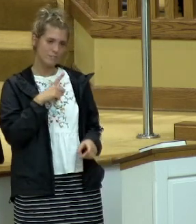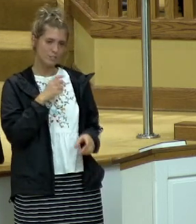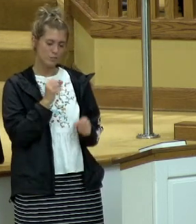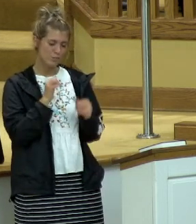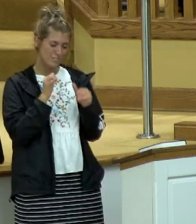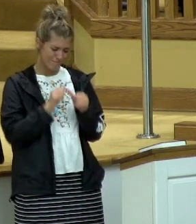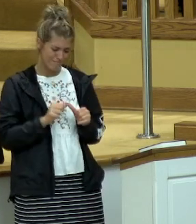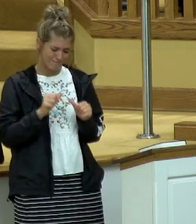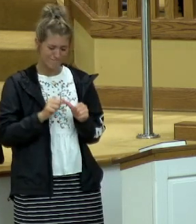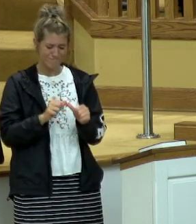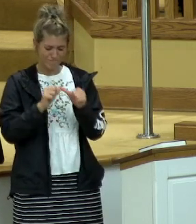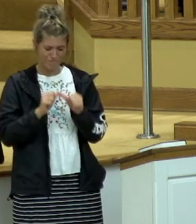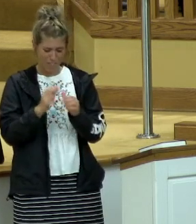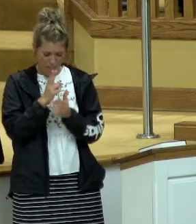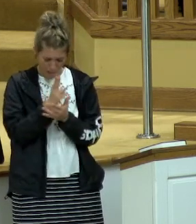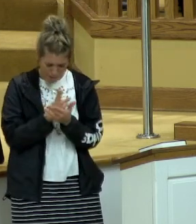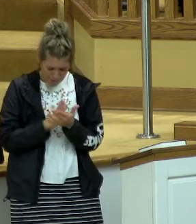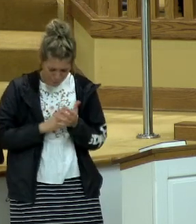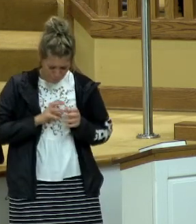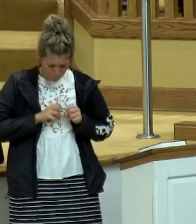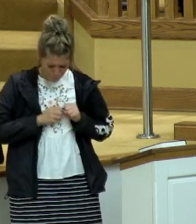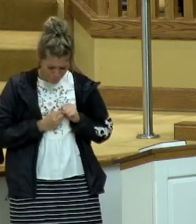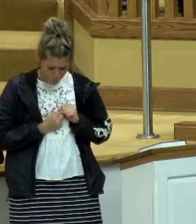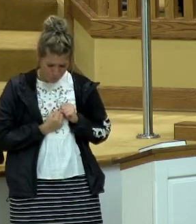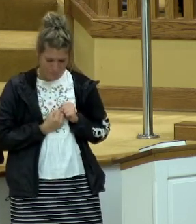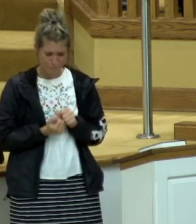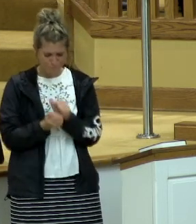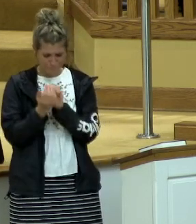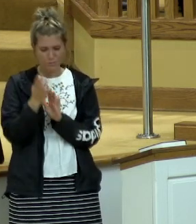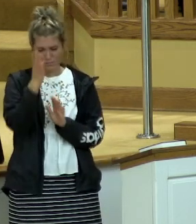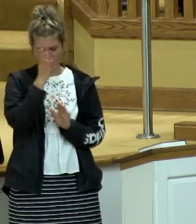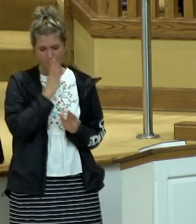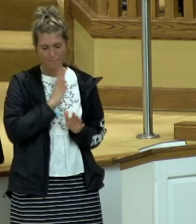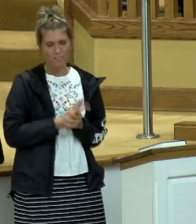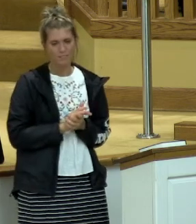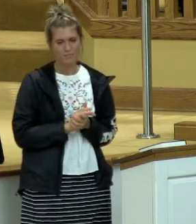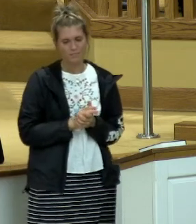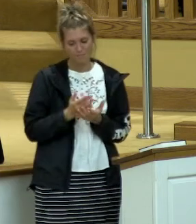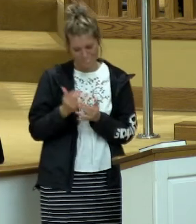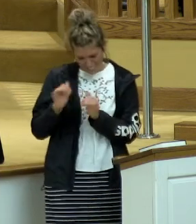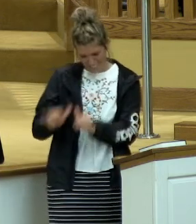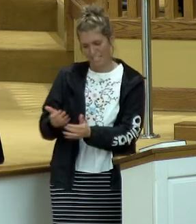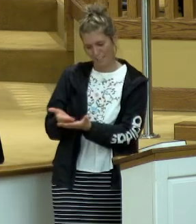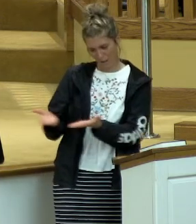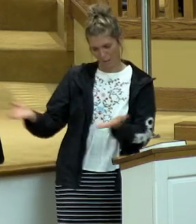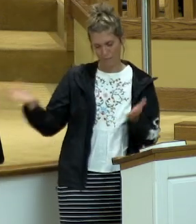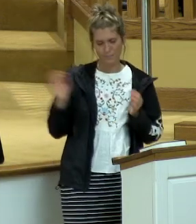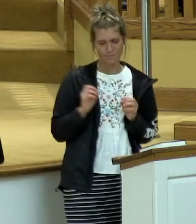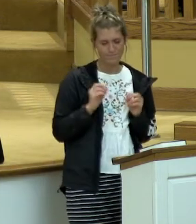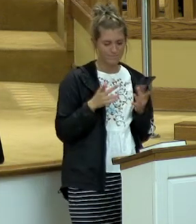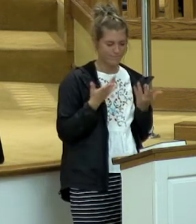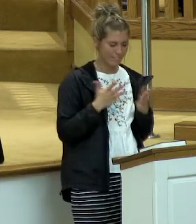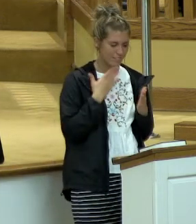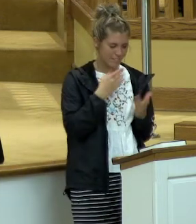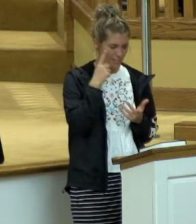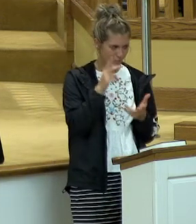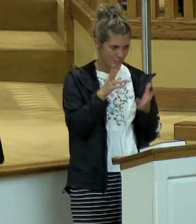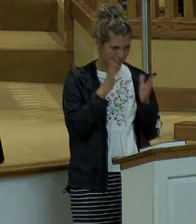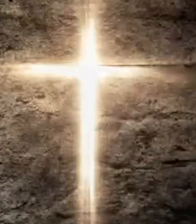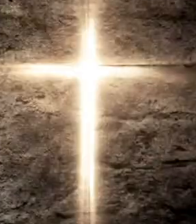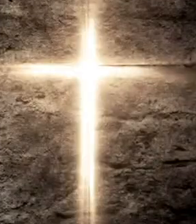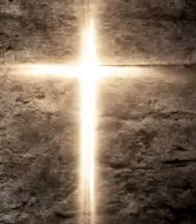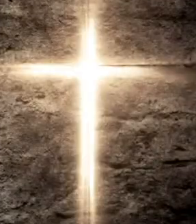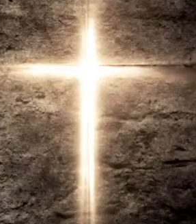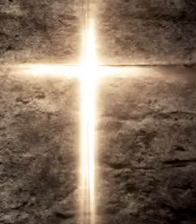Stay broken. Stay humble. Stay at the altar. Stay at the altar. Heads are bowed, eyes are closed. Thank you for listening so